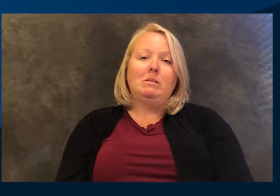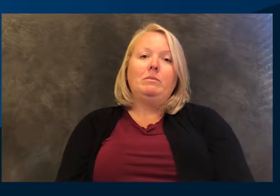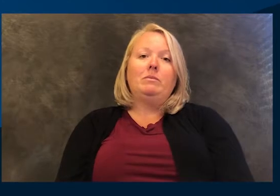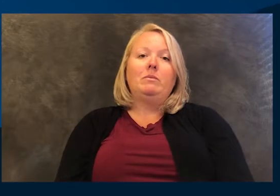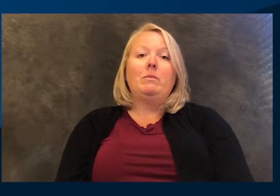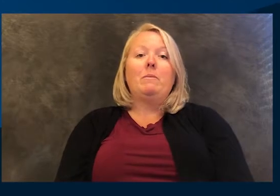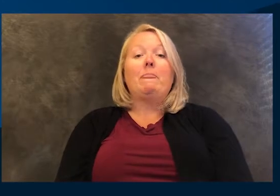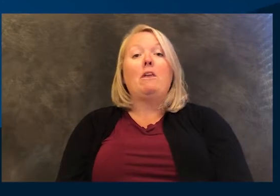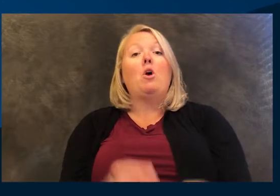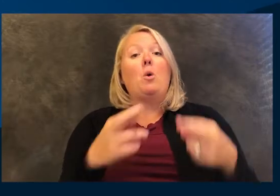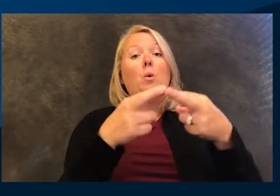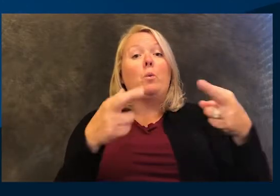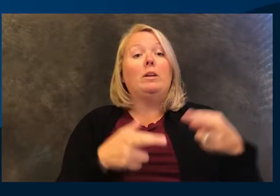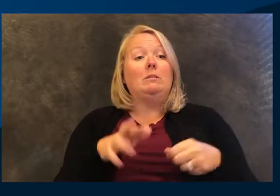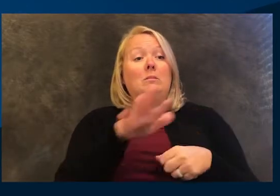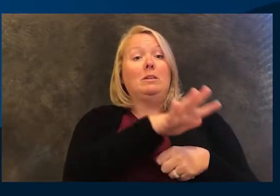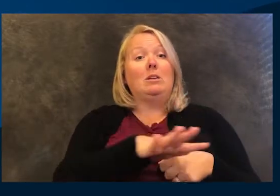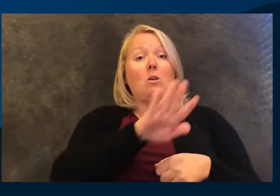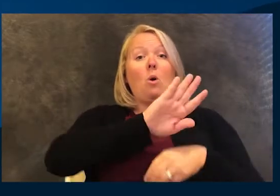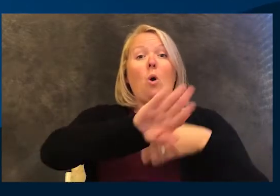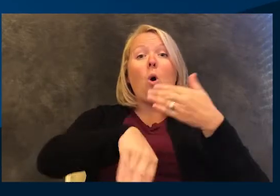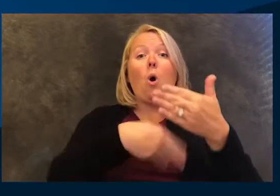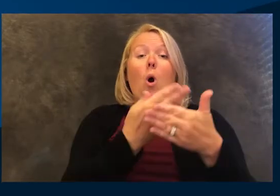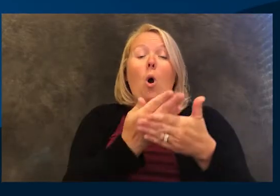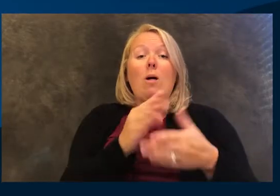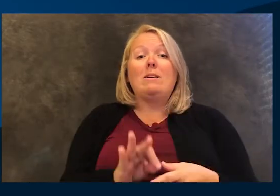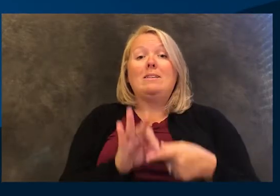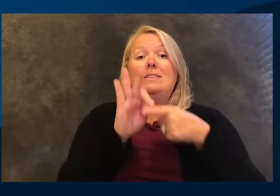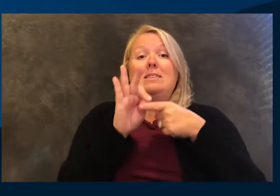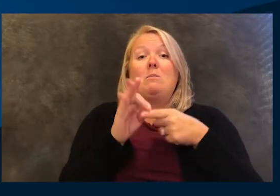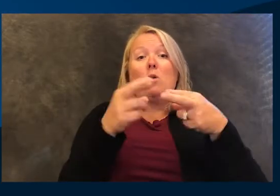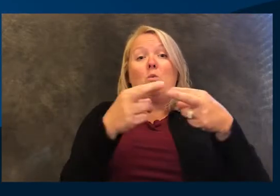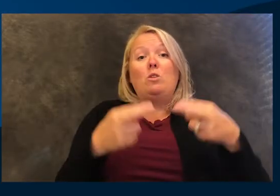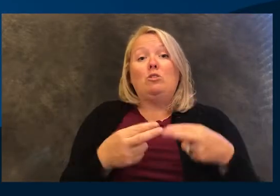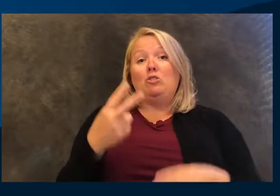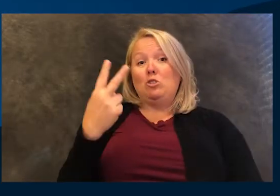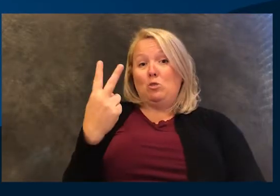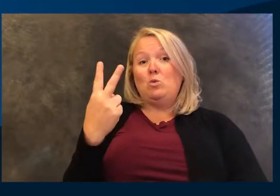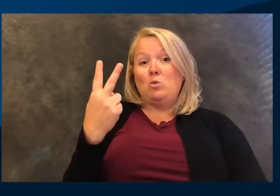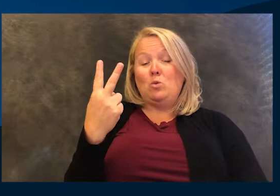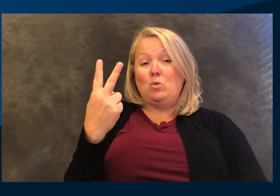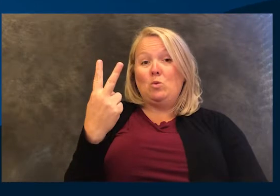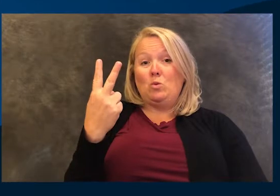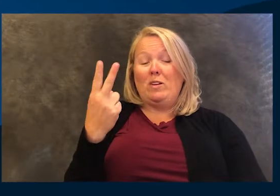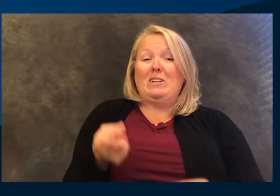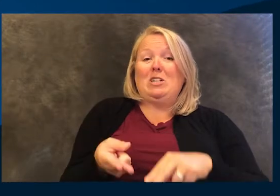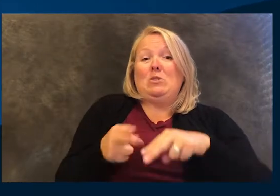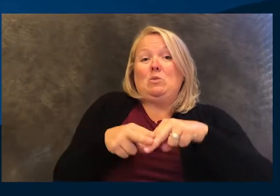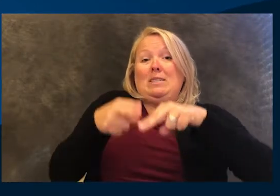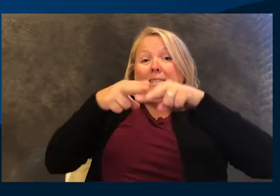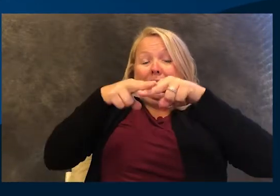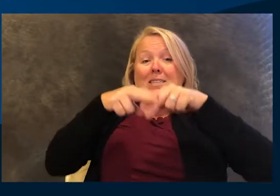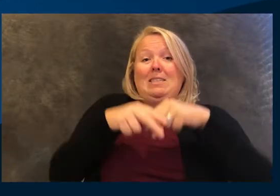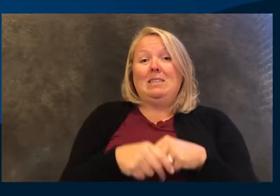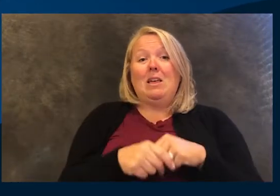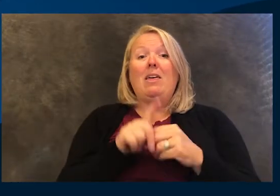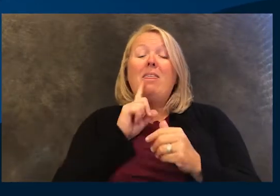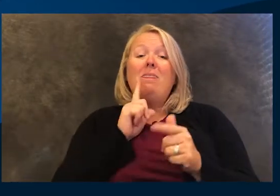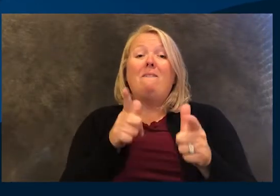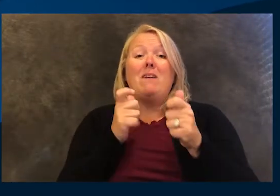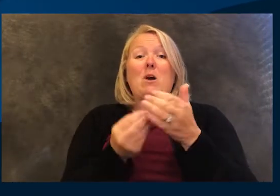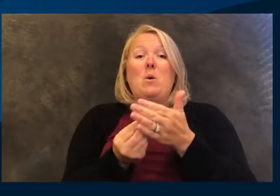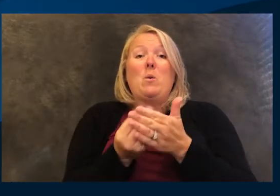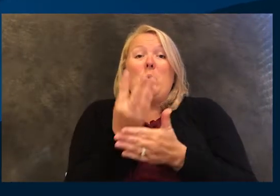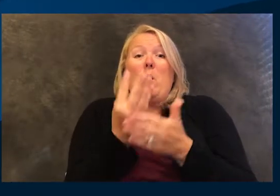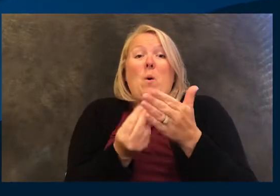On a regional level, all regions except Region 2 North are showing some increase in hospital COVID census this week. The fastest growth